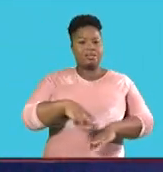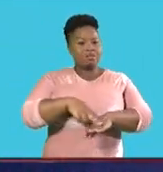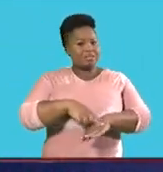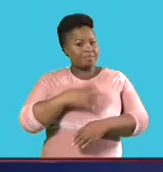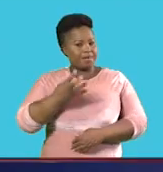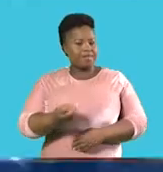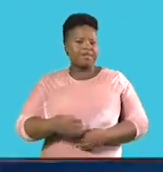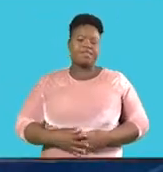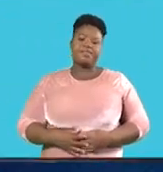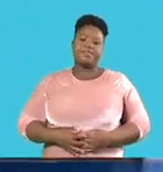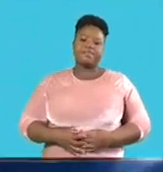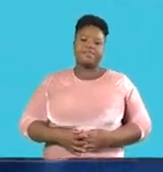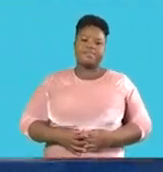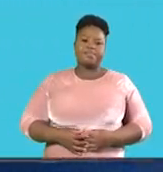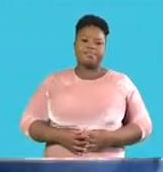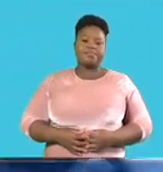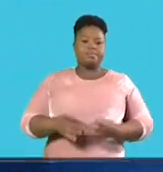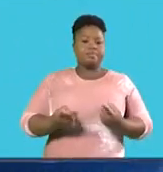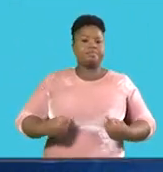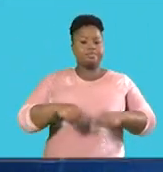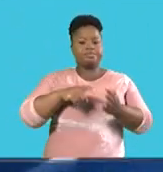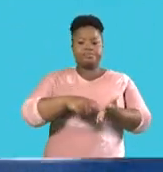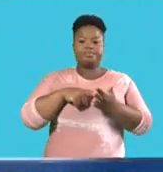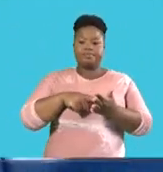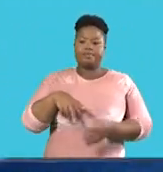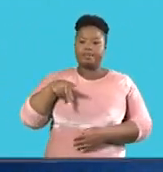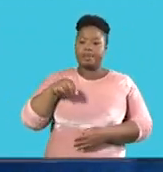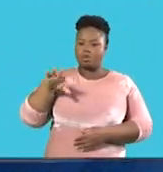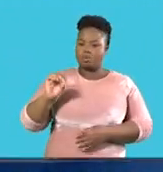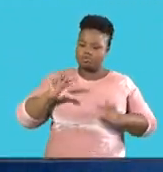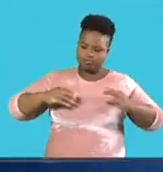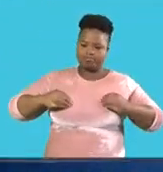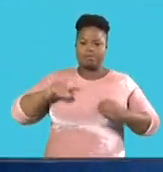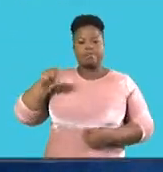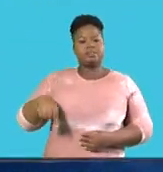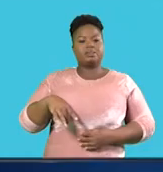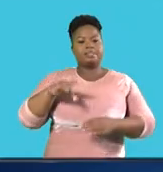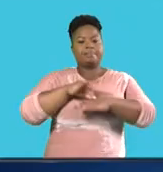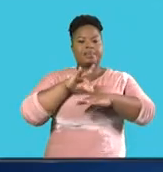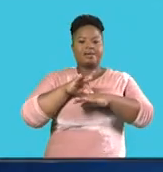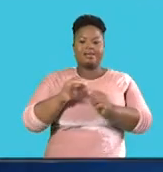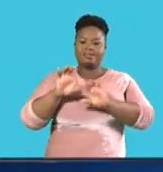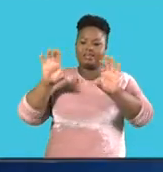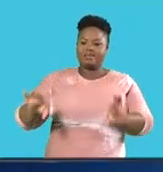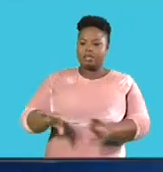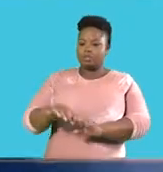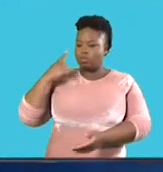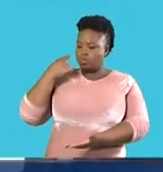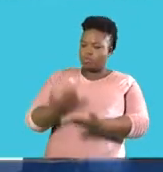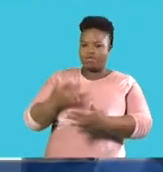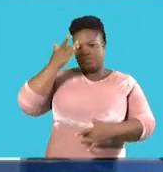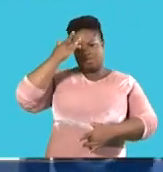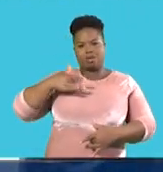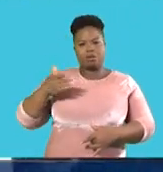salary issues. We demand that Putco must accept medical certificates as proof of